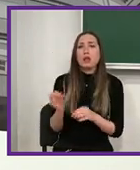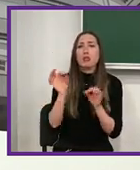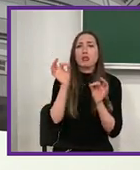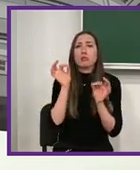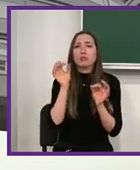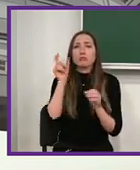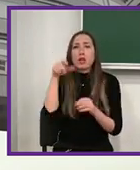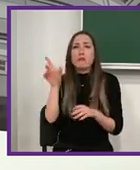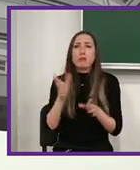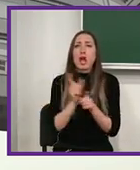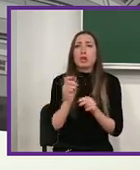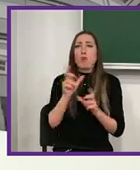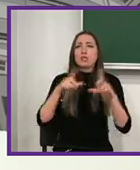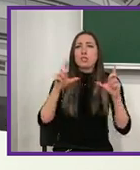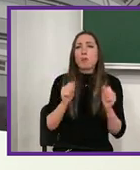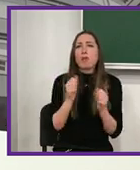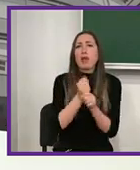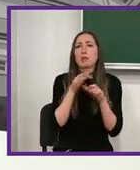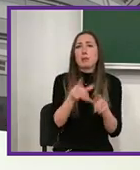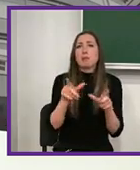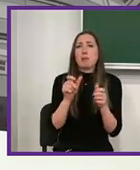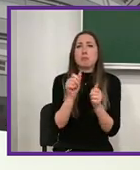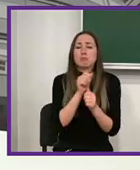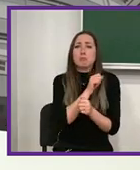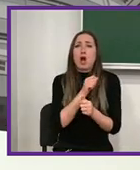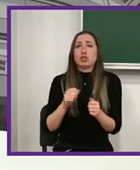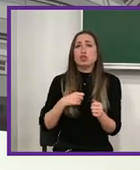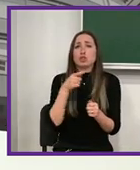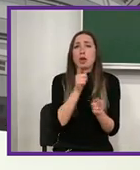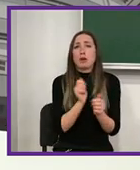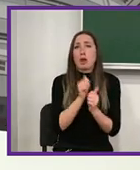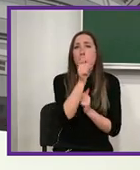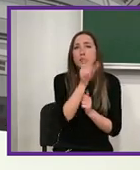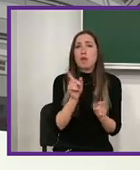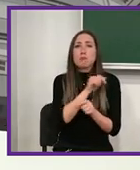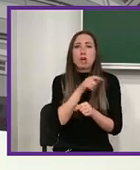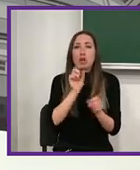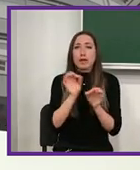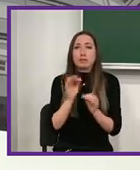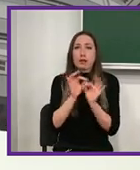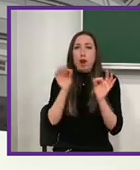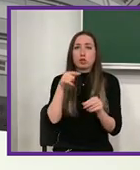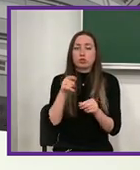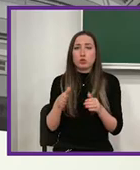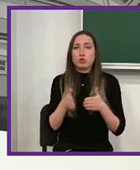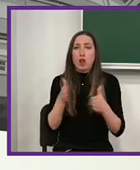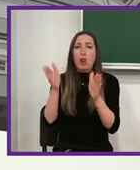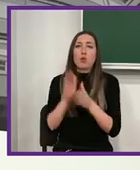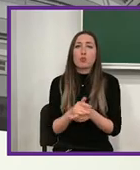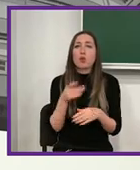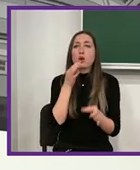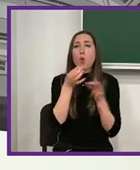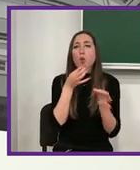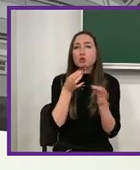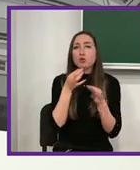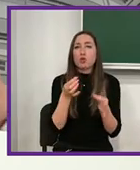ways charged a path in this field, and the consultancy work of an institute like the Danish Institute